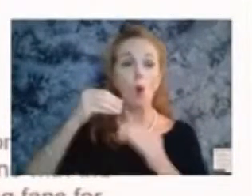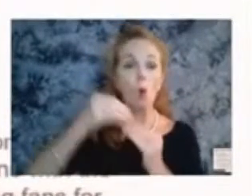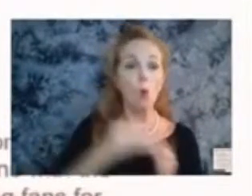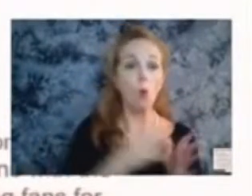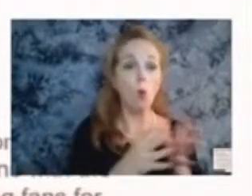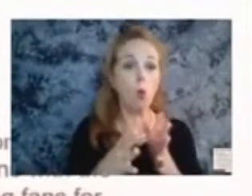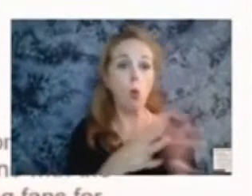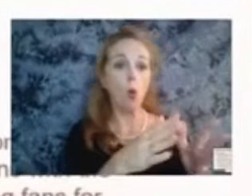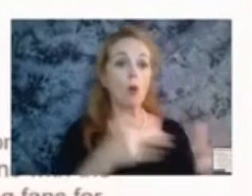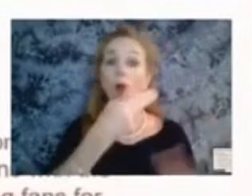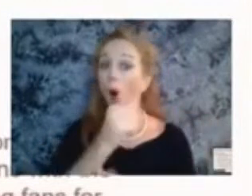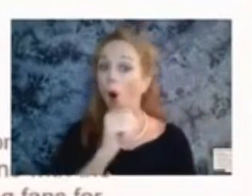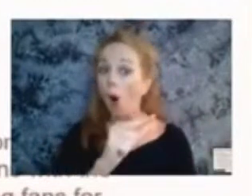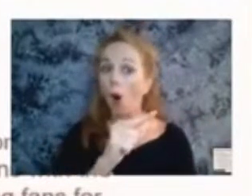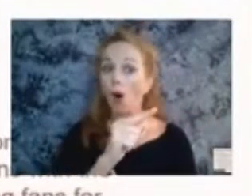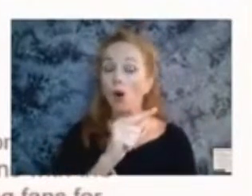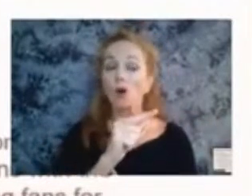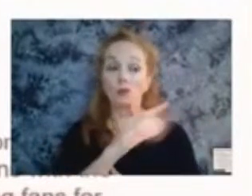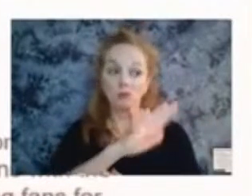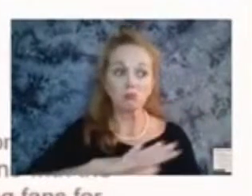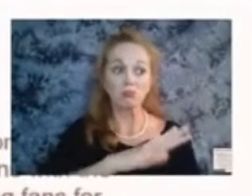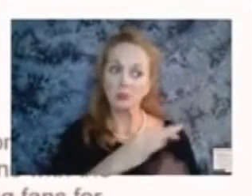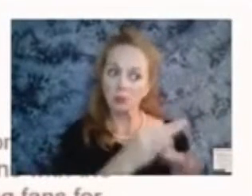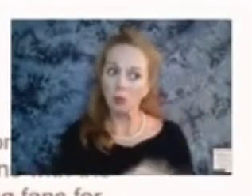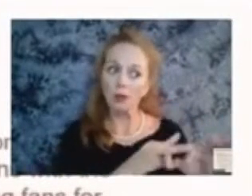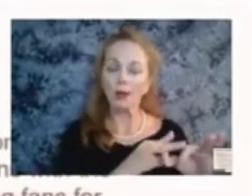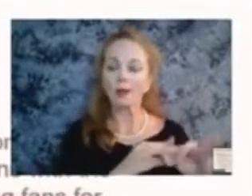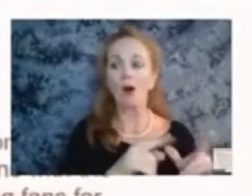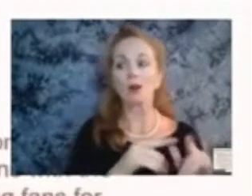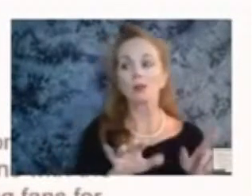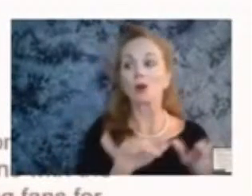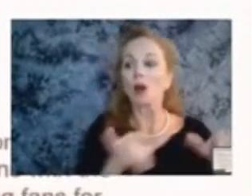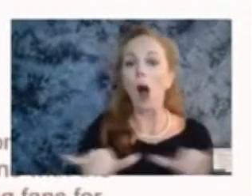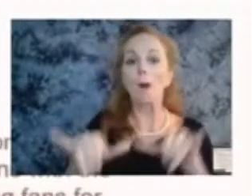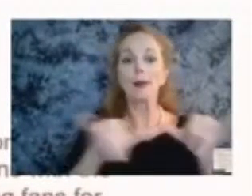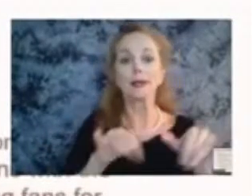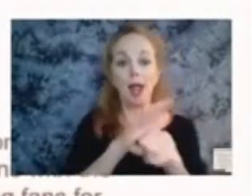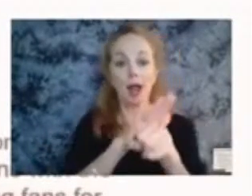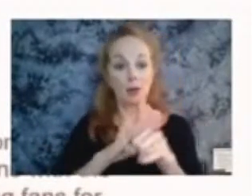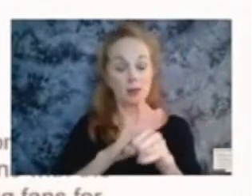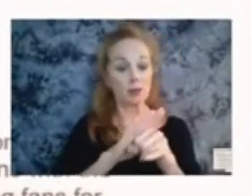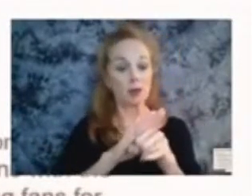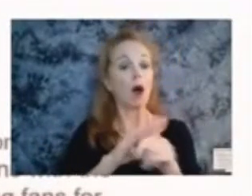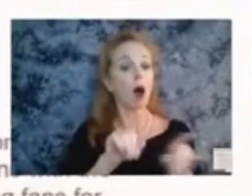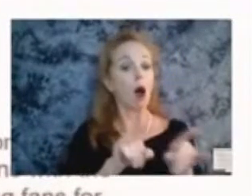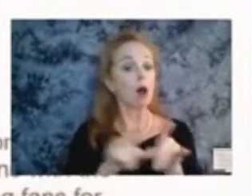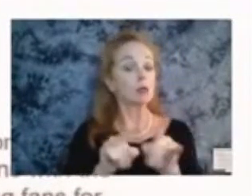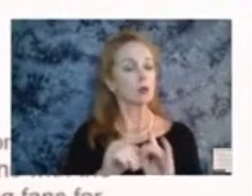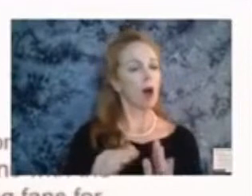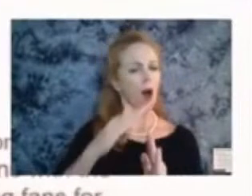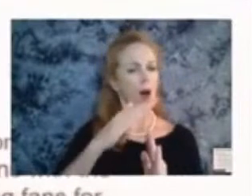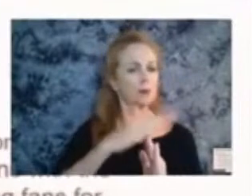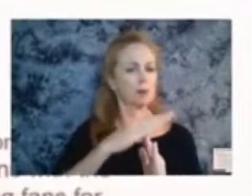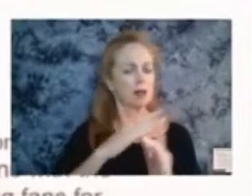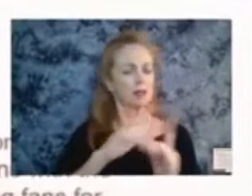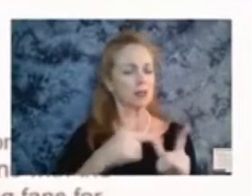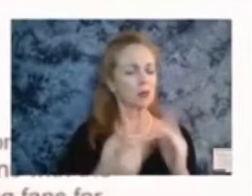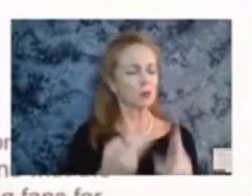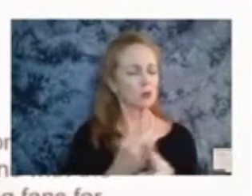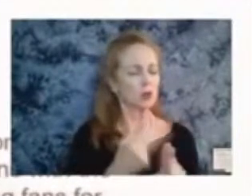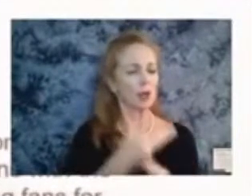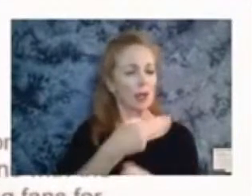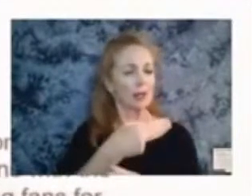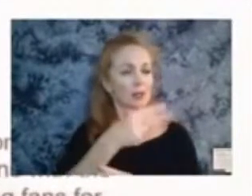common areas. We have what we call optimize our HVAC systems. Since 2015, we